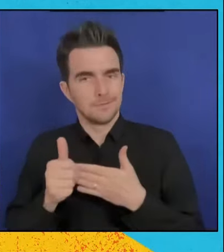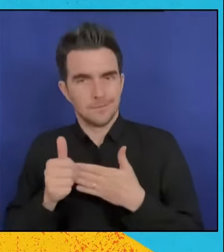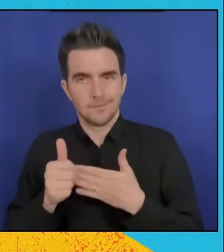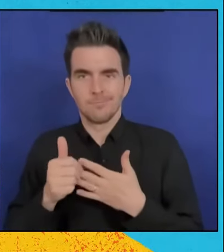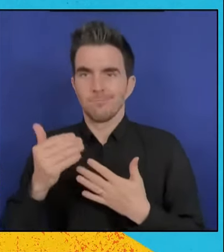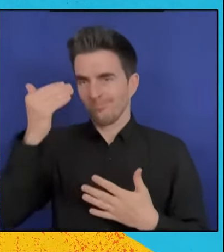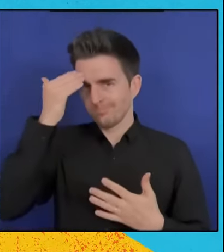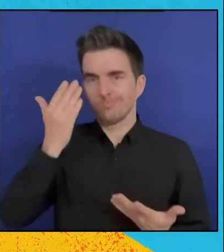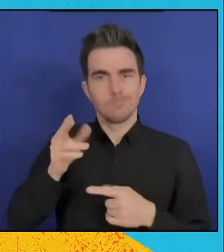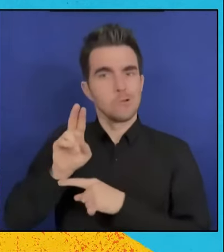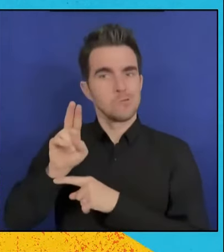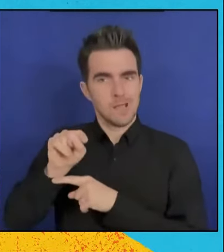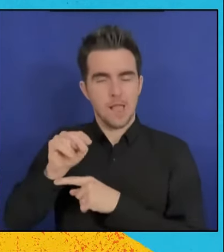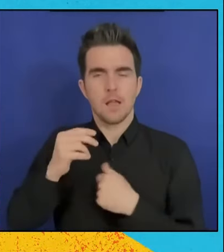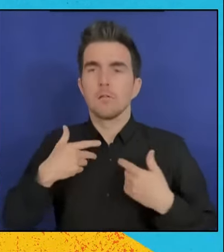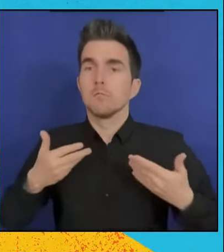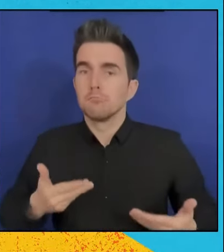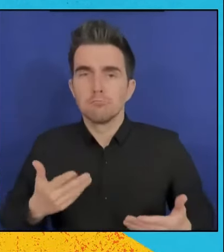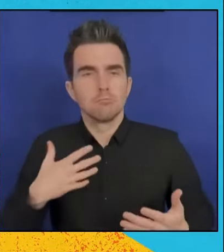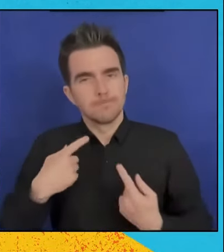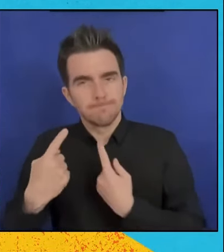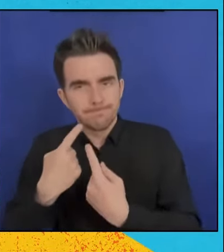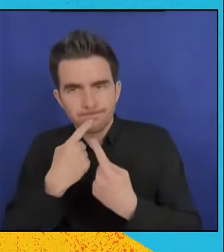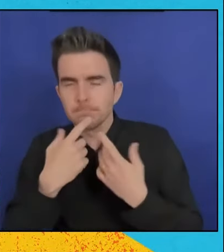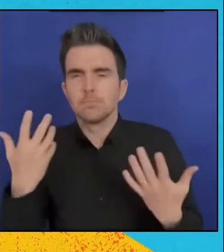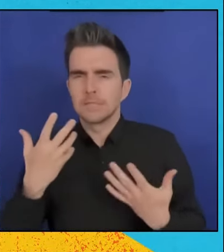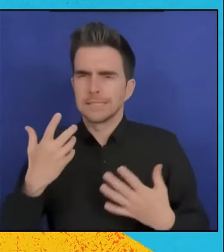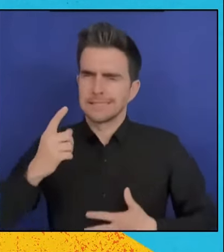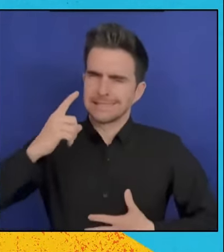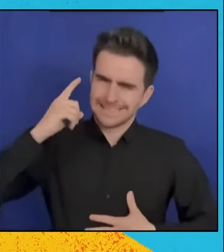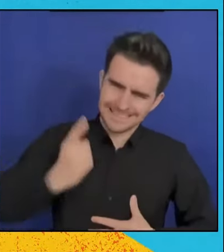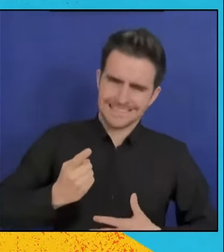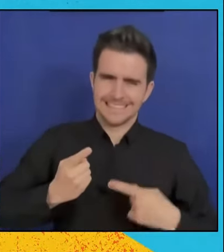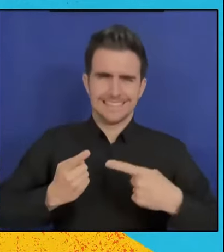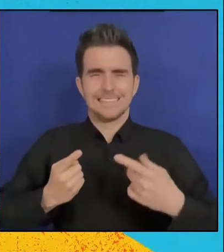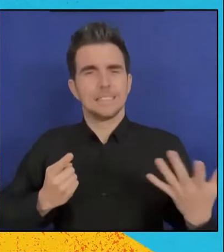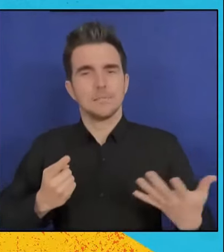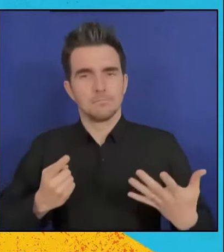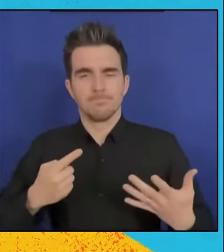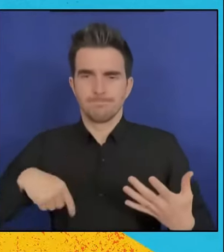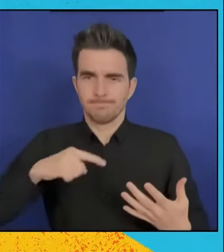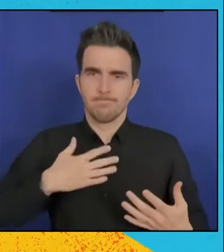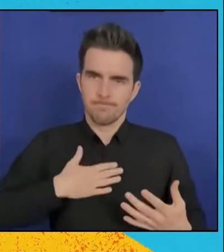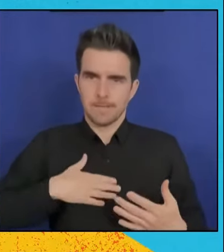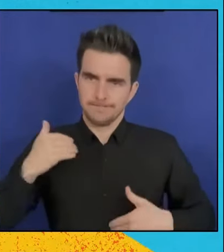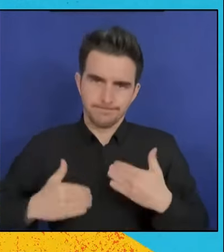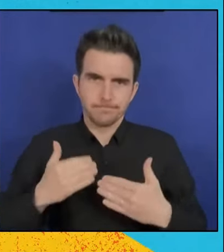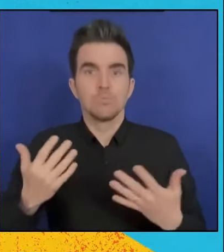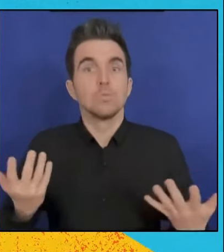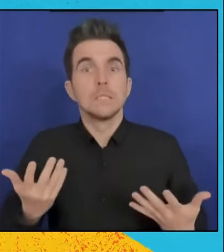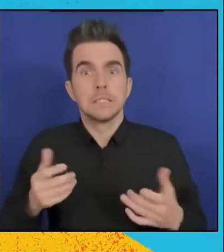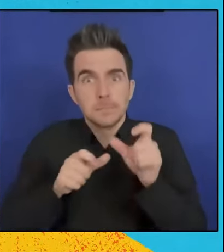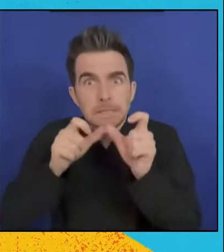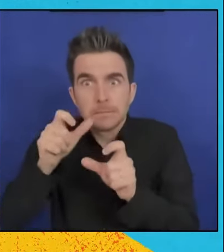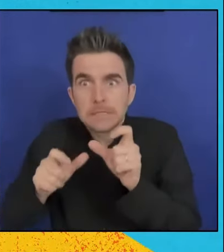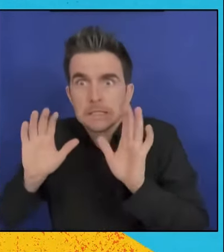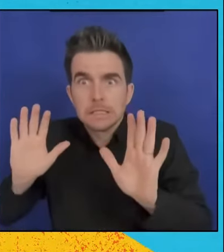of our spotlight session is that in today's complex world, the COVID-19 pandemic has exposed